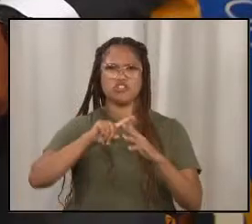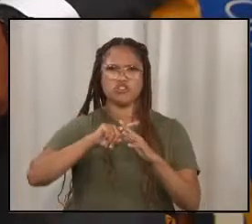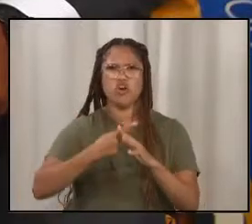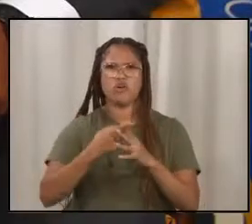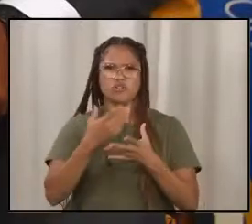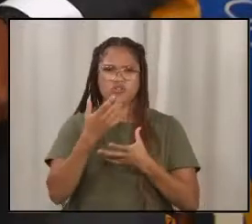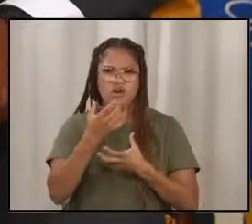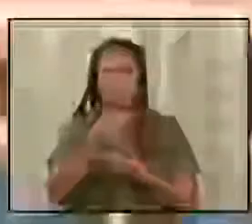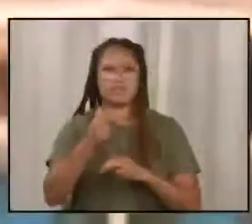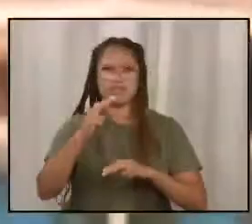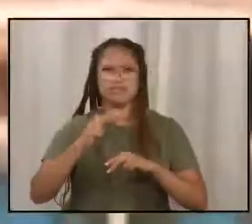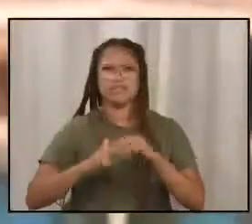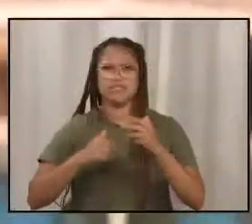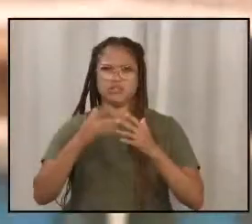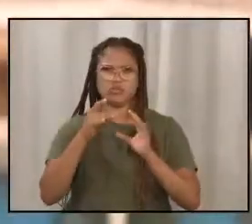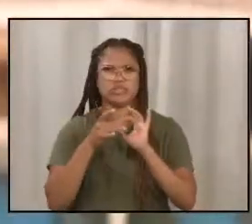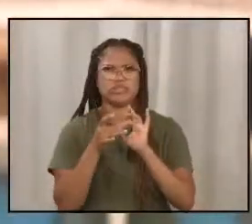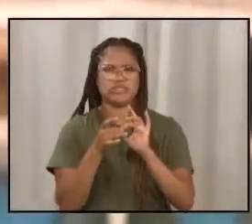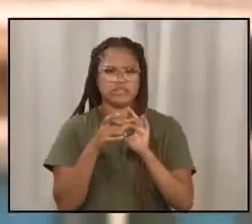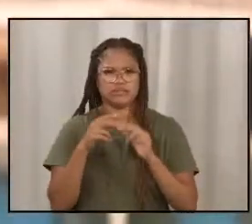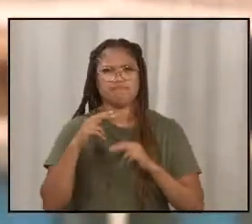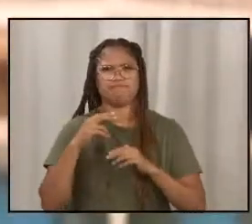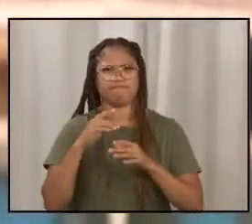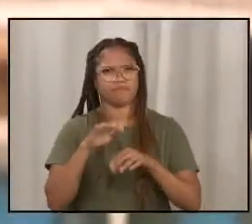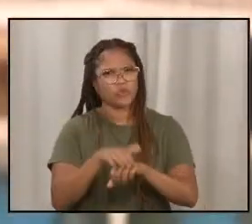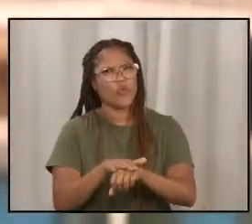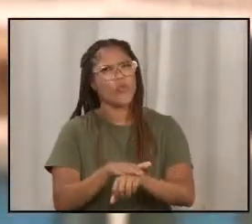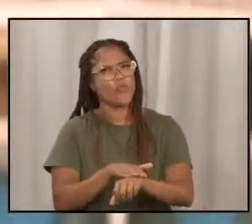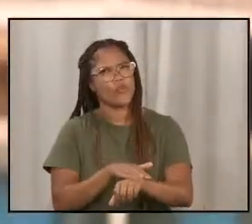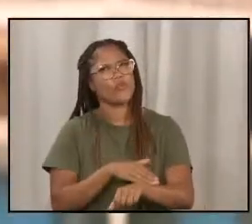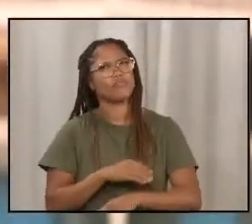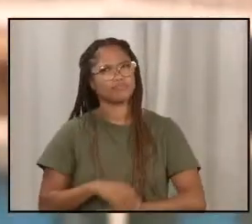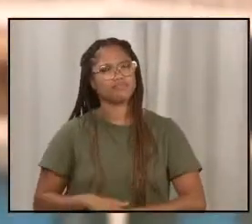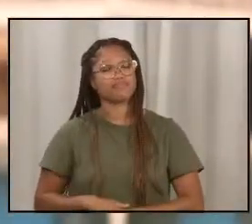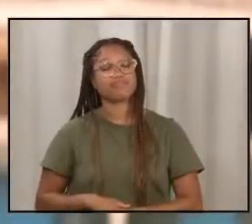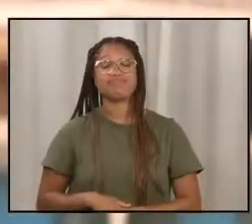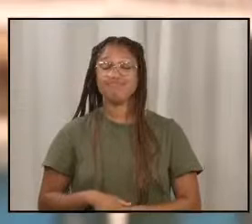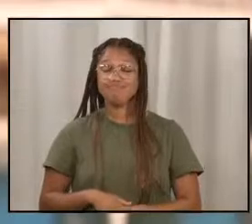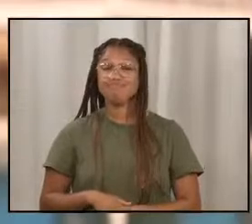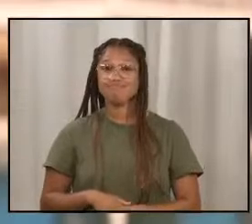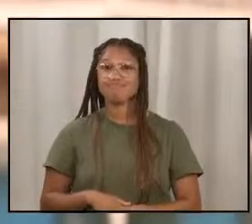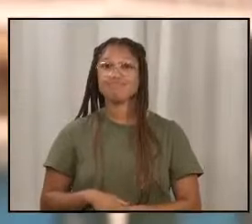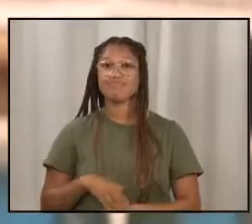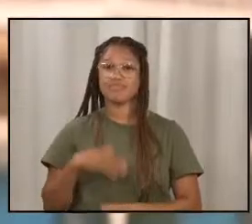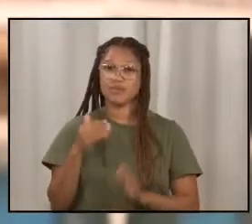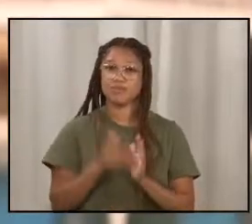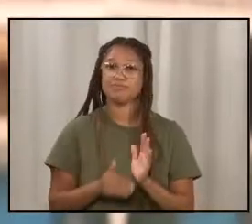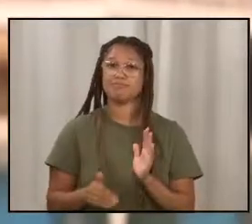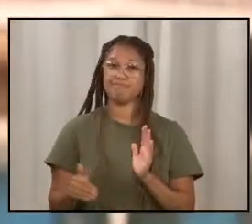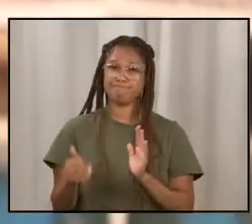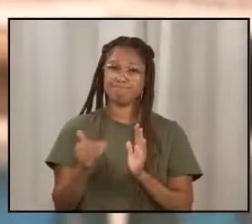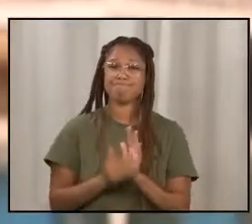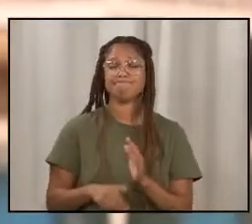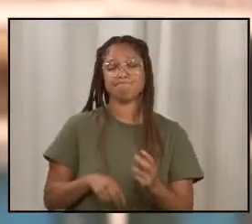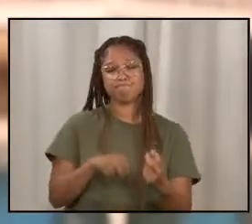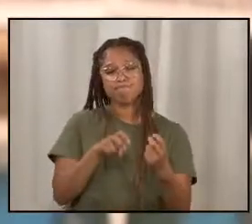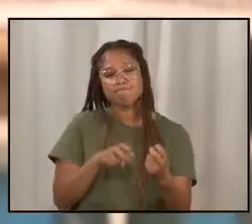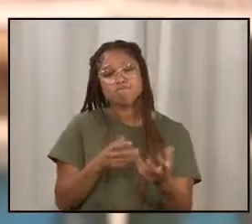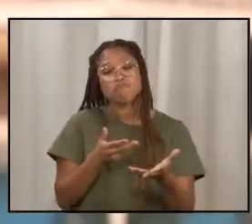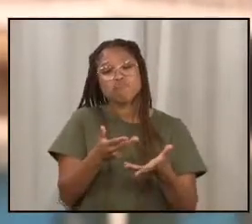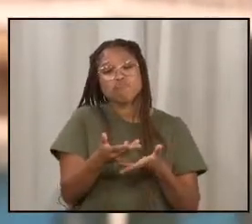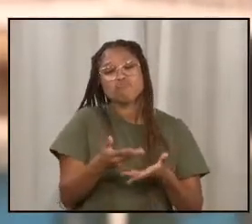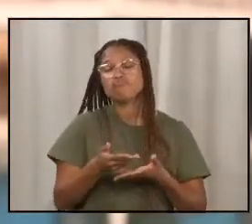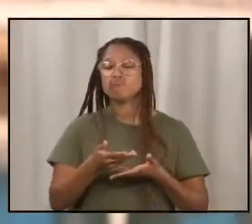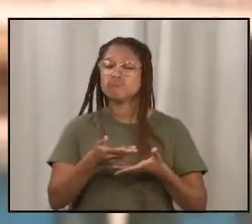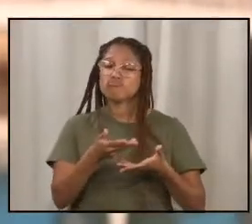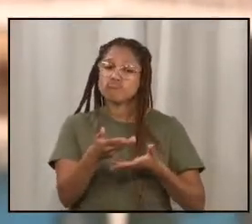and relationship. So through consistent and gradual interactions, it encouraged him to sort of inquire more